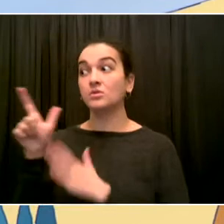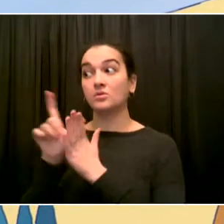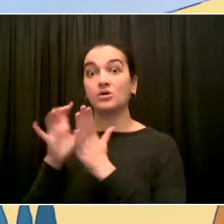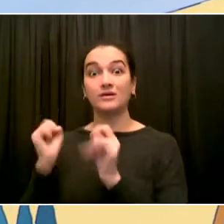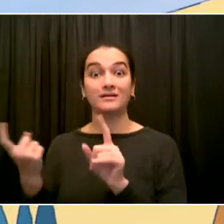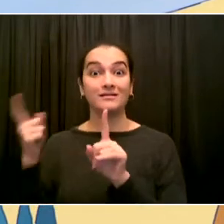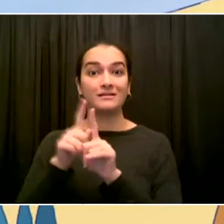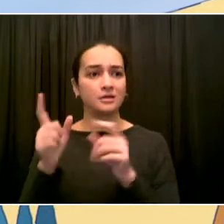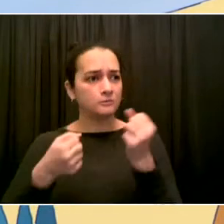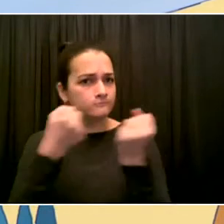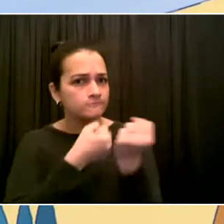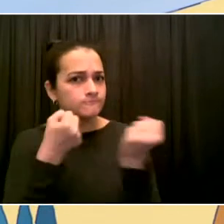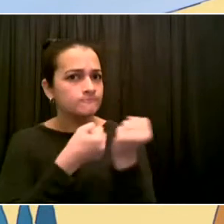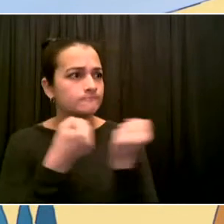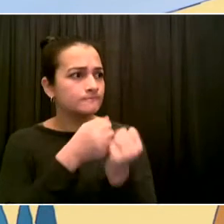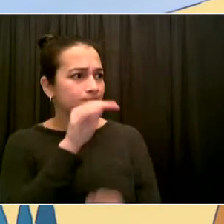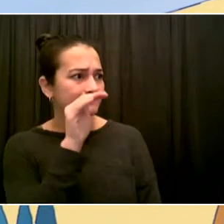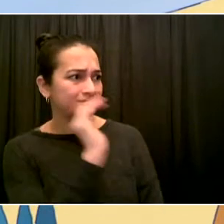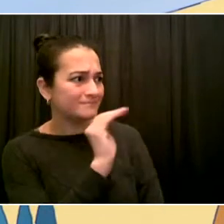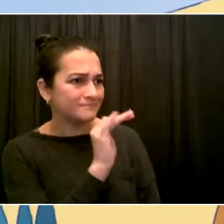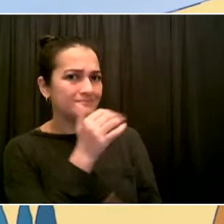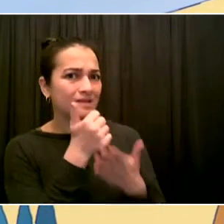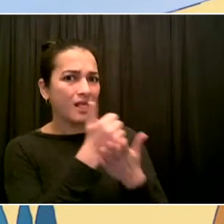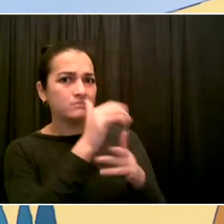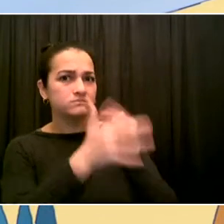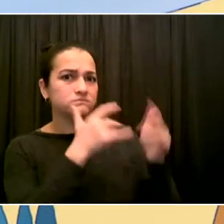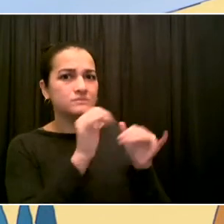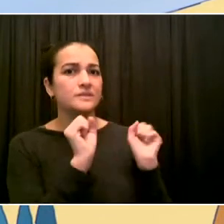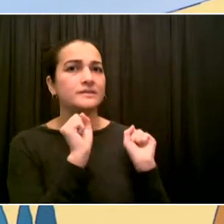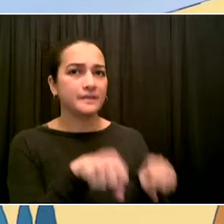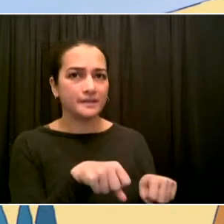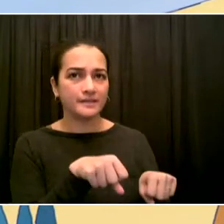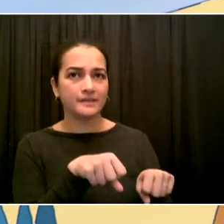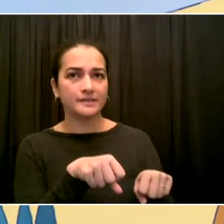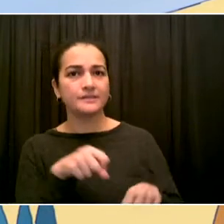been done. Providing those free legal services has made a huge difference.